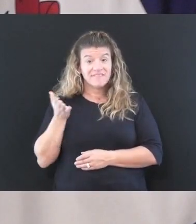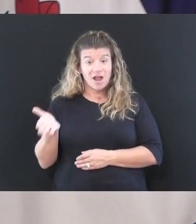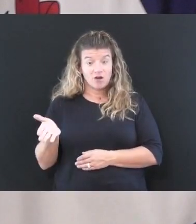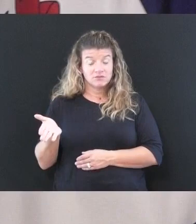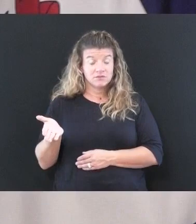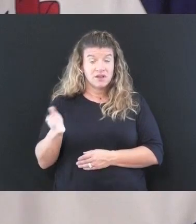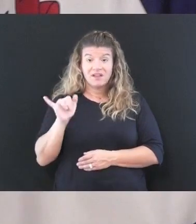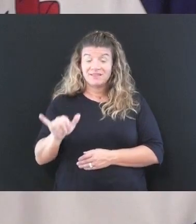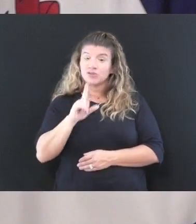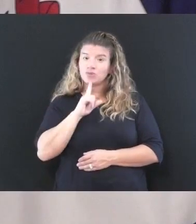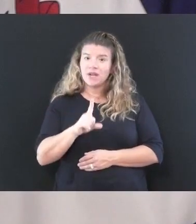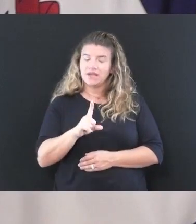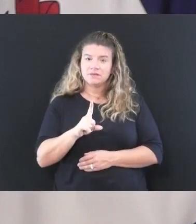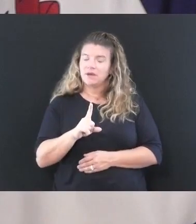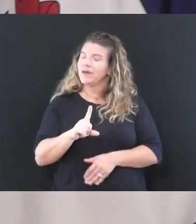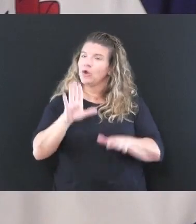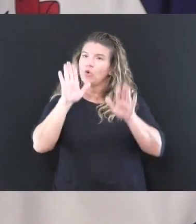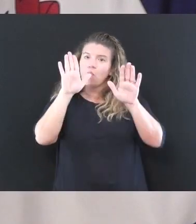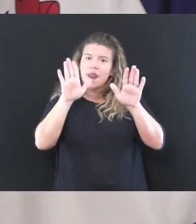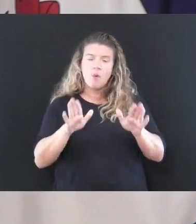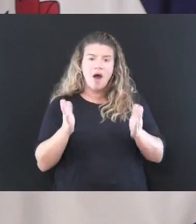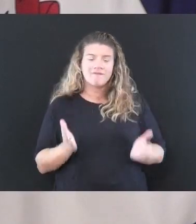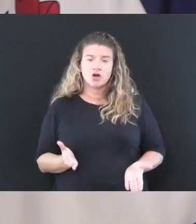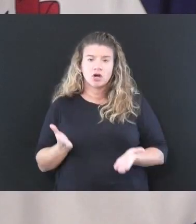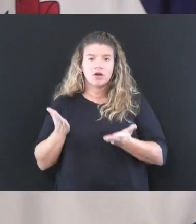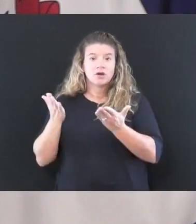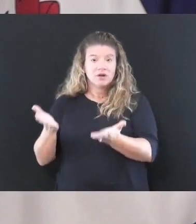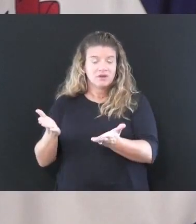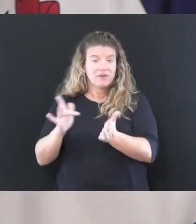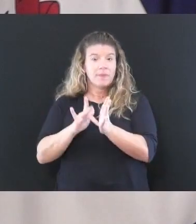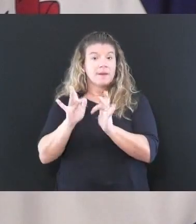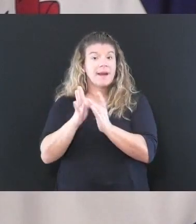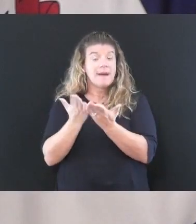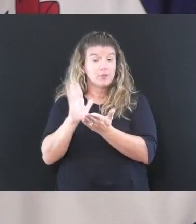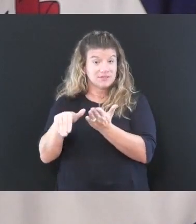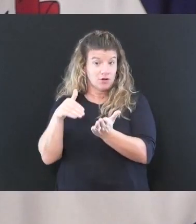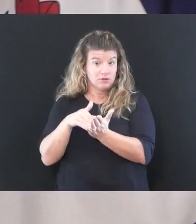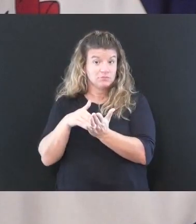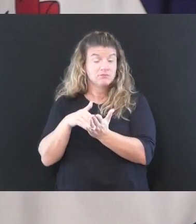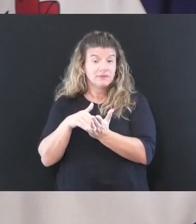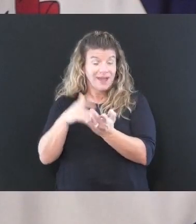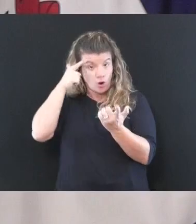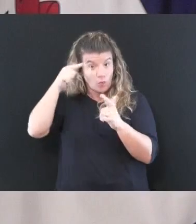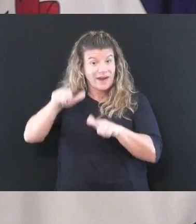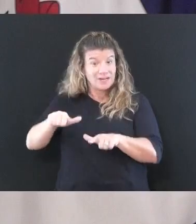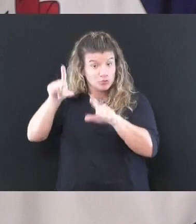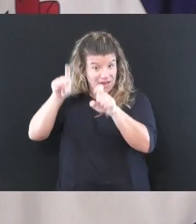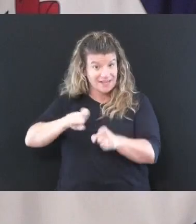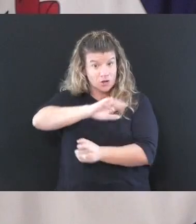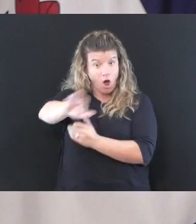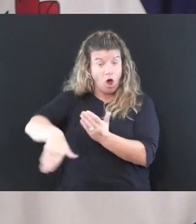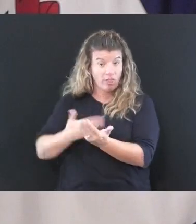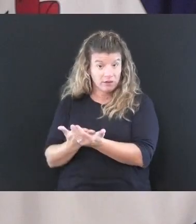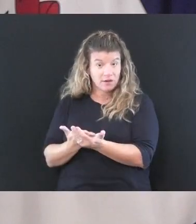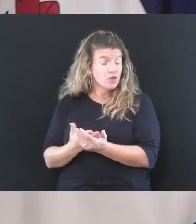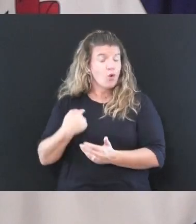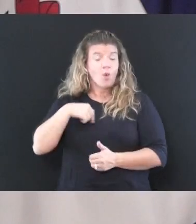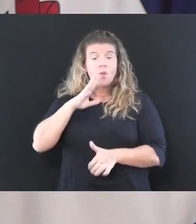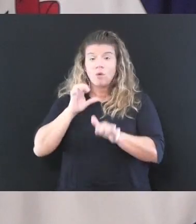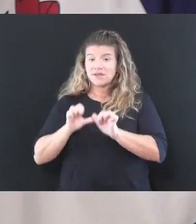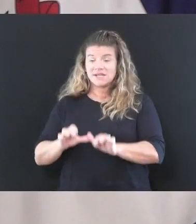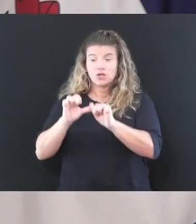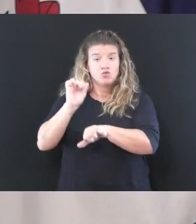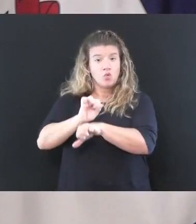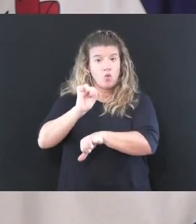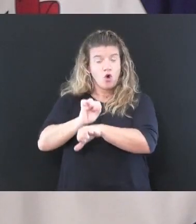an incredible offer that has come from the Bible Center, and we thank them for it. And we're continuing to work with them, on